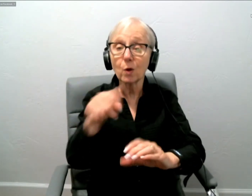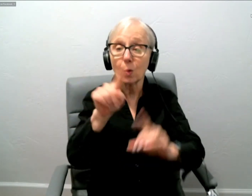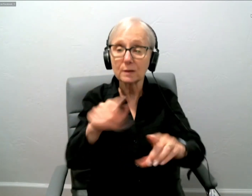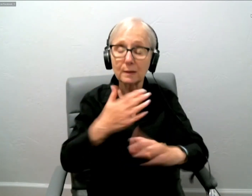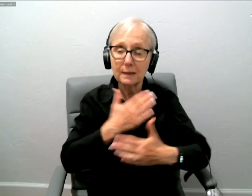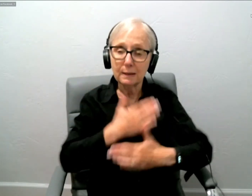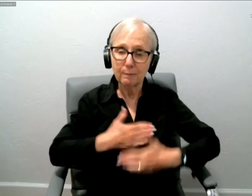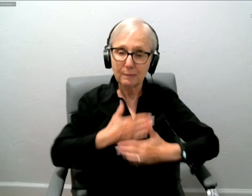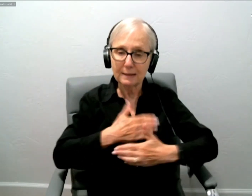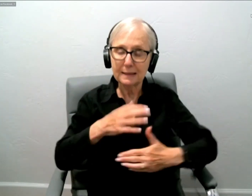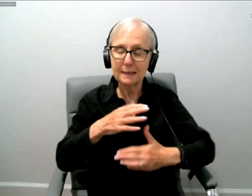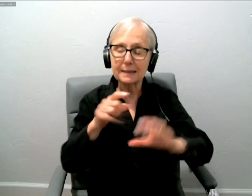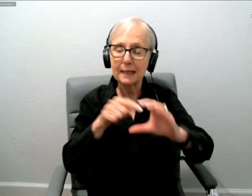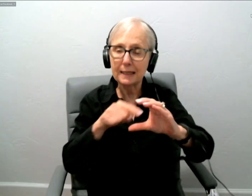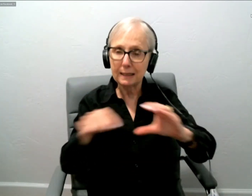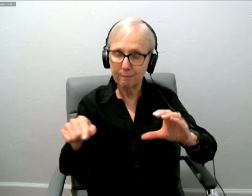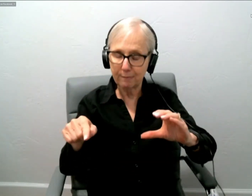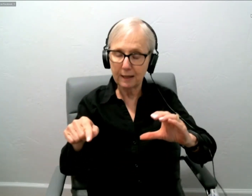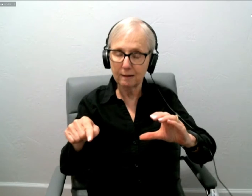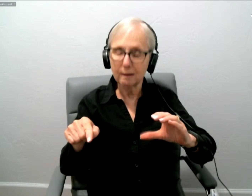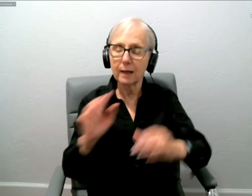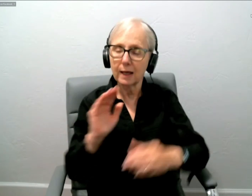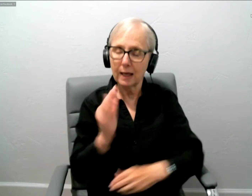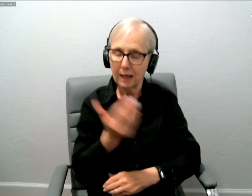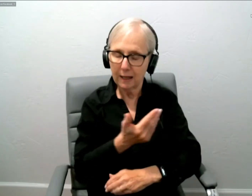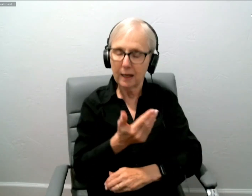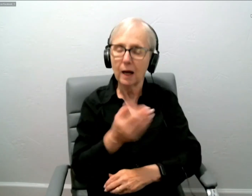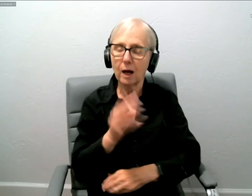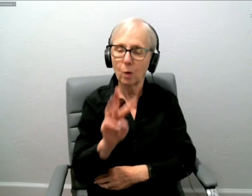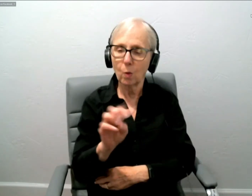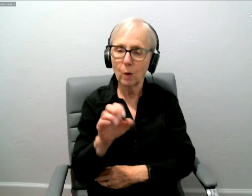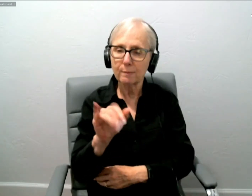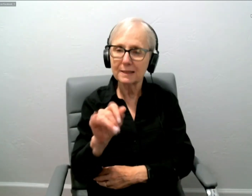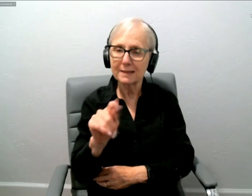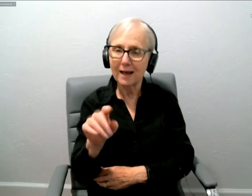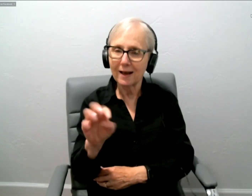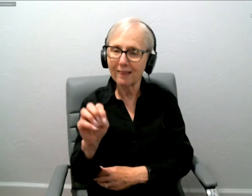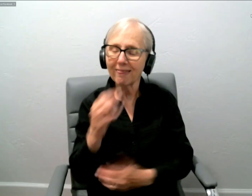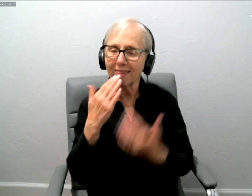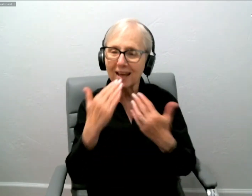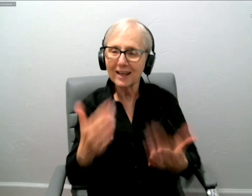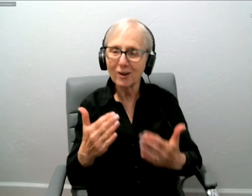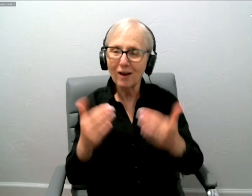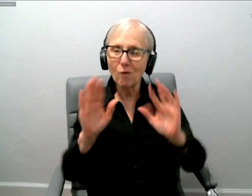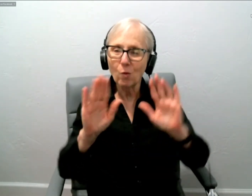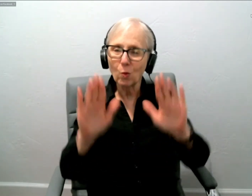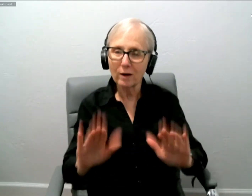email at media_info@state.co.us. Hope you have a great rest of the day.